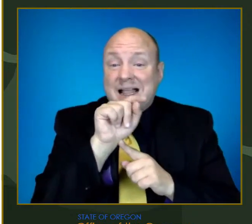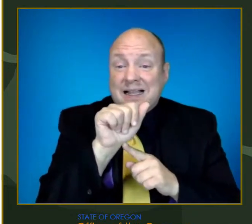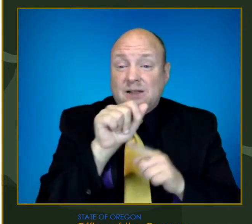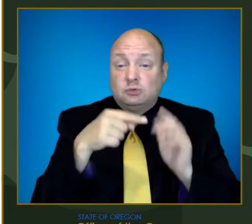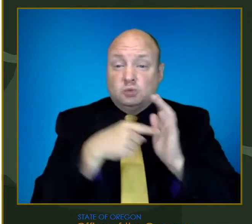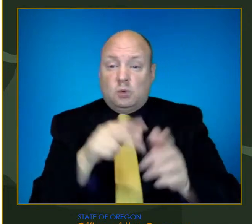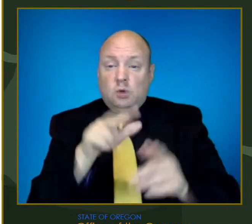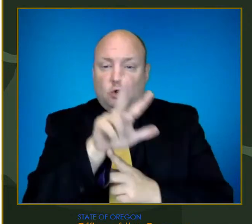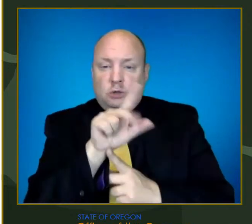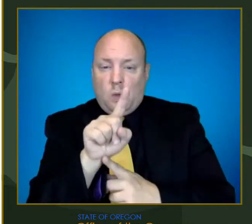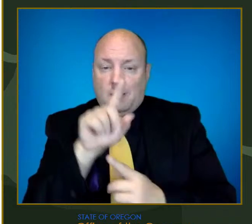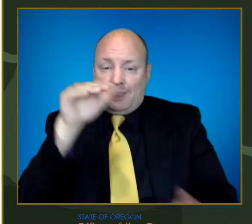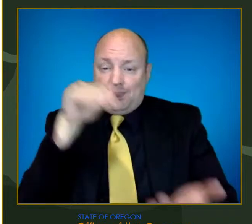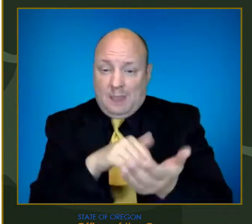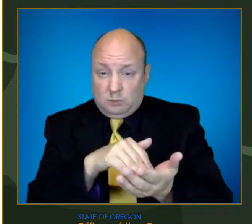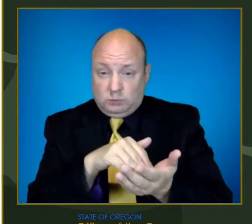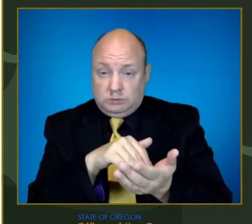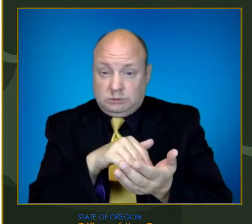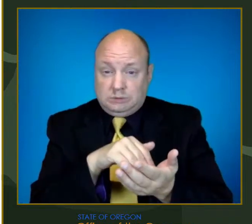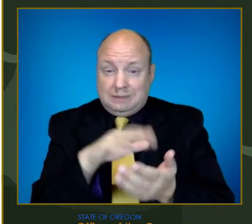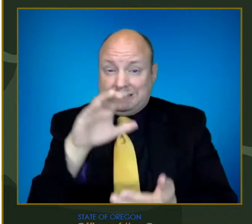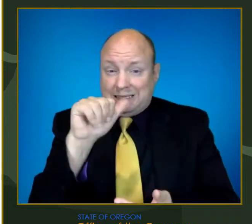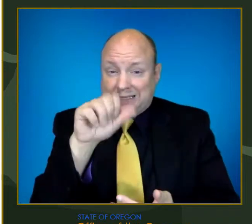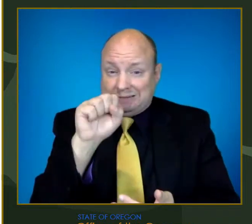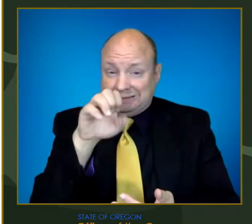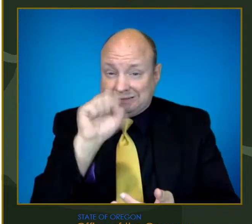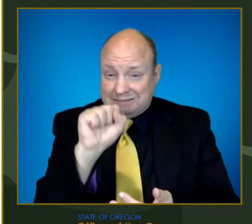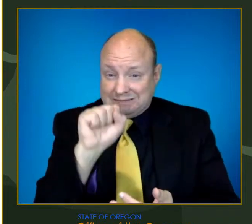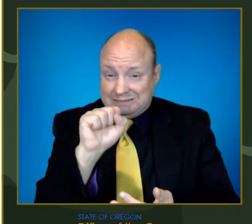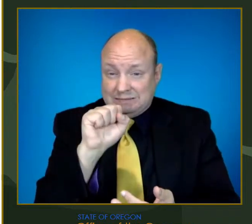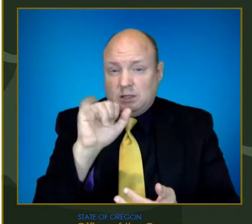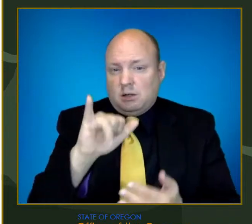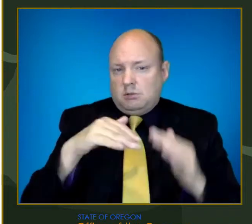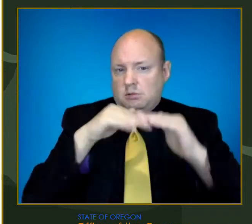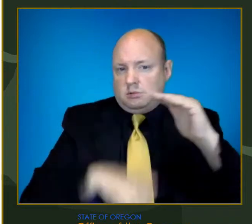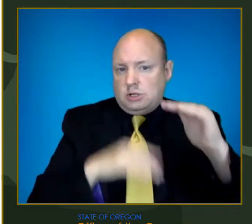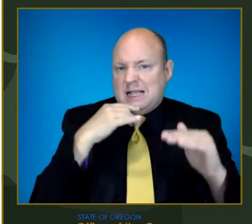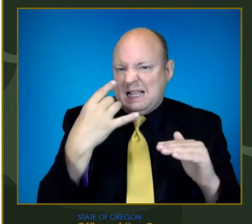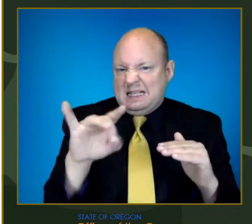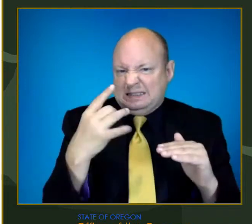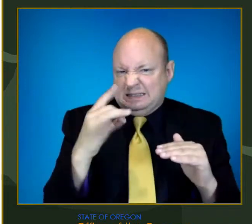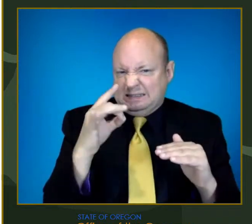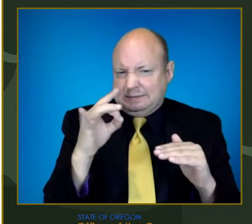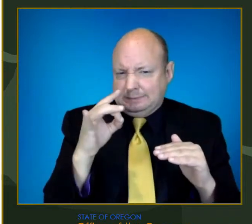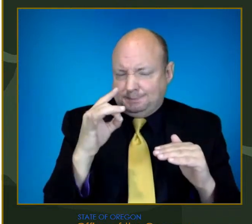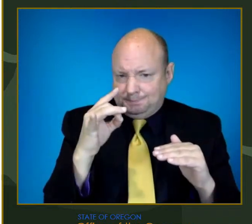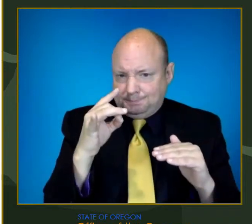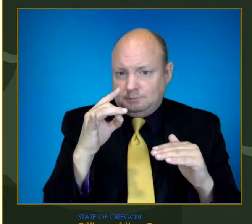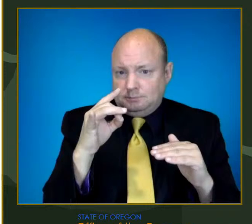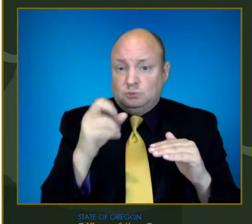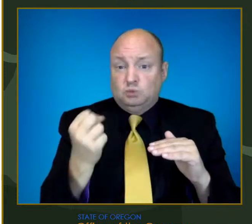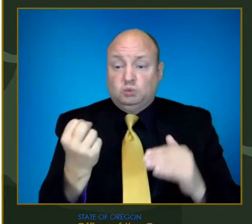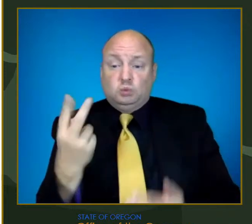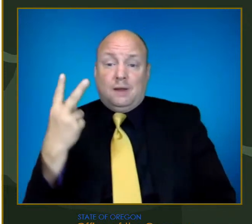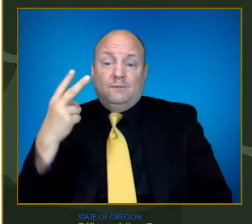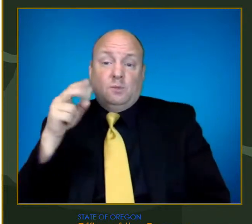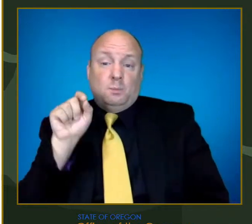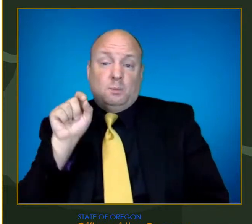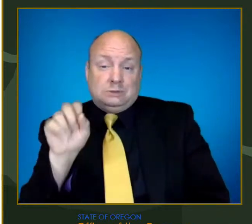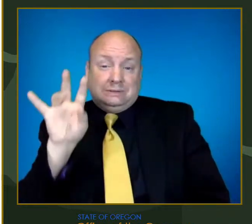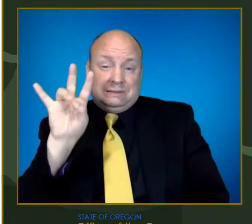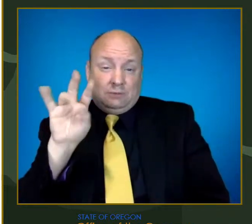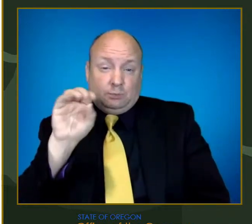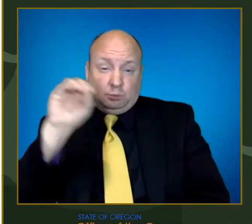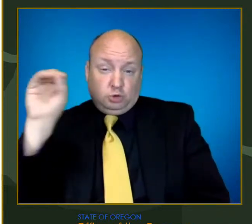31,394 cases within the under 18 age group, representing 12.7% of all the COVID-19 cases here in